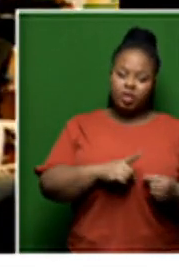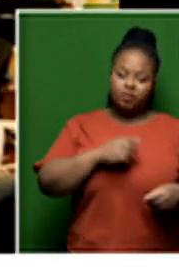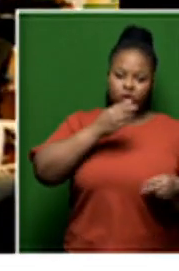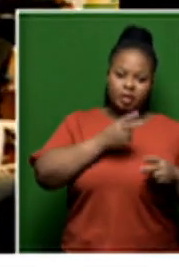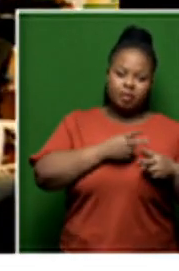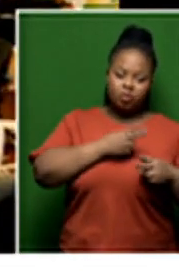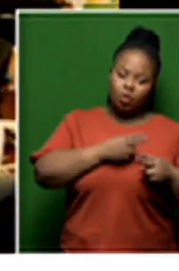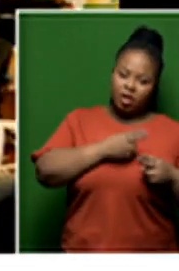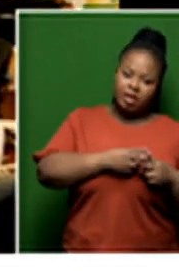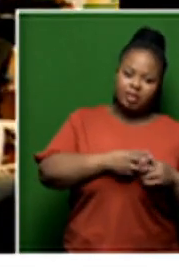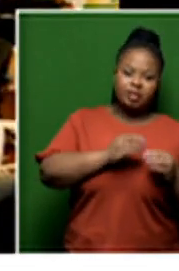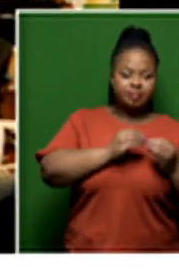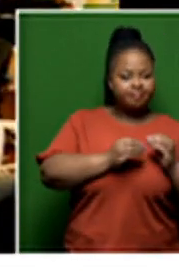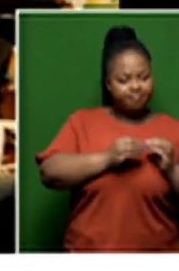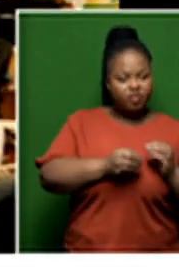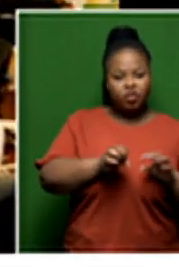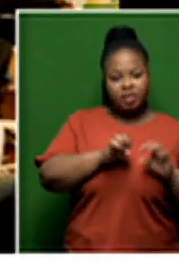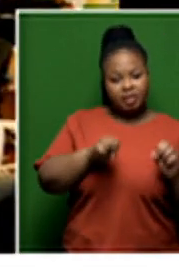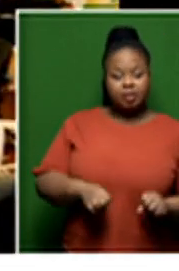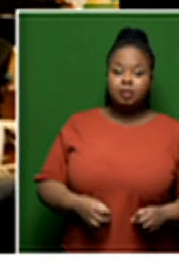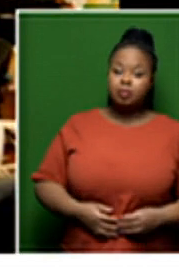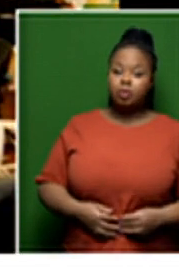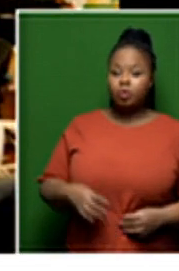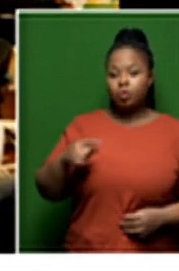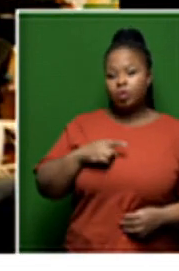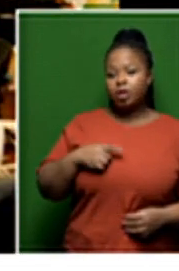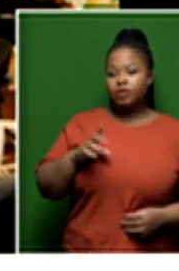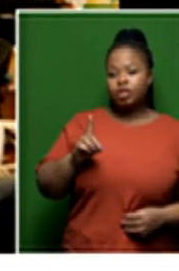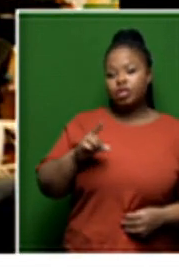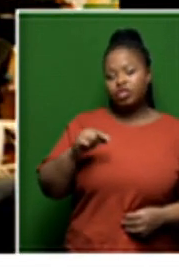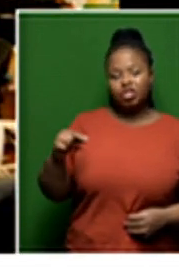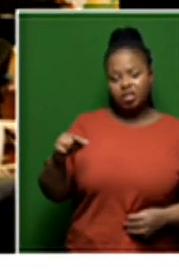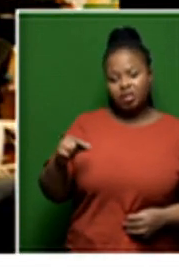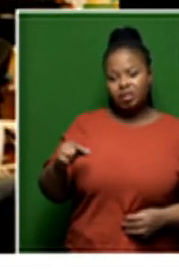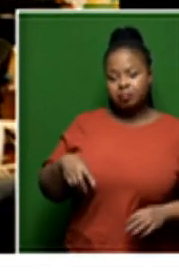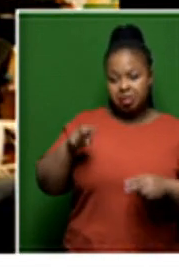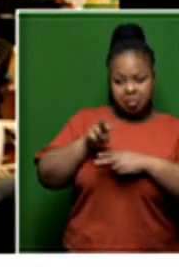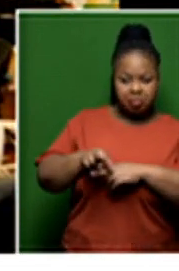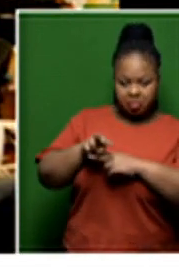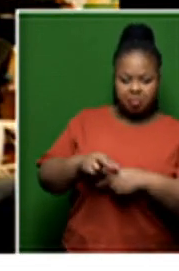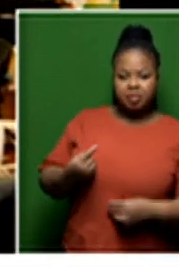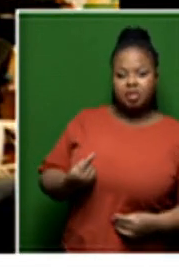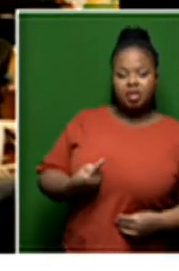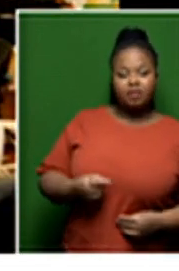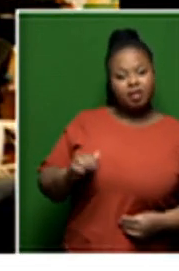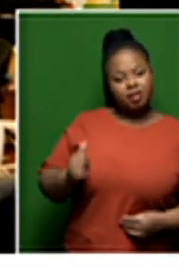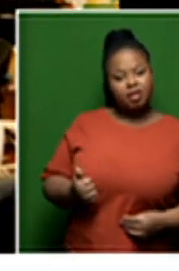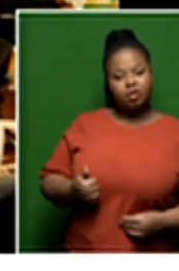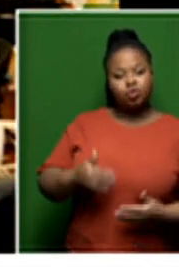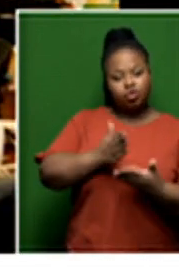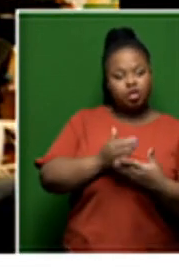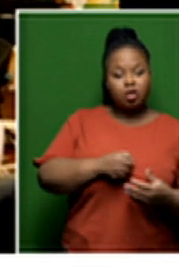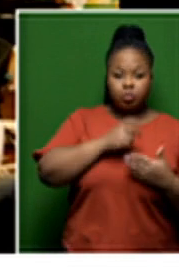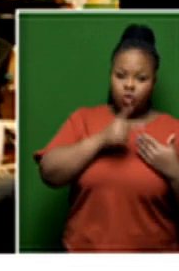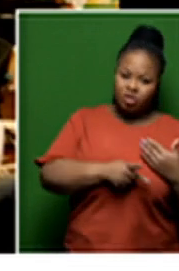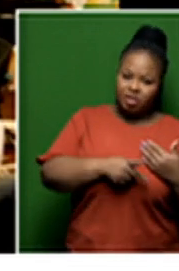toilets right across the system as monitored by the DG himself. And in the process of doing that, you share project